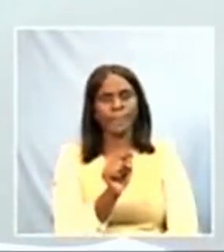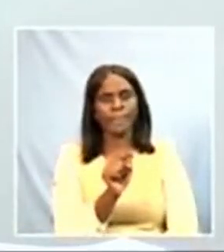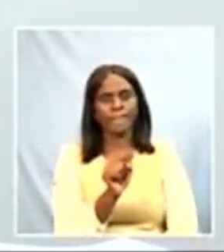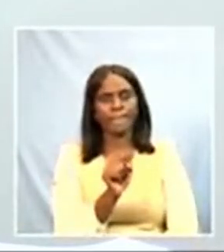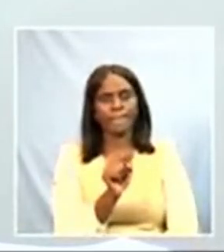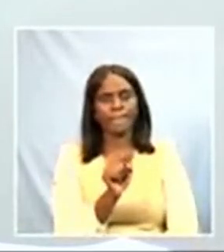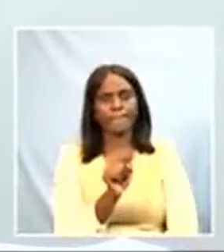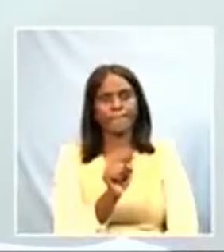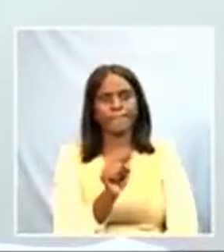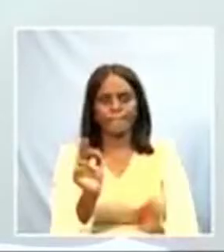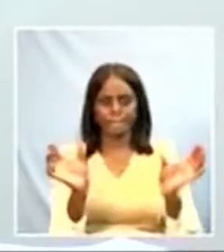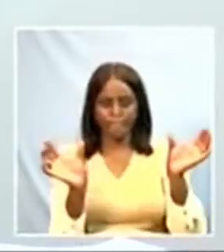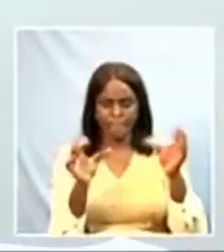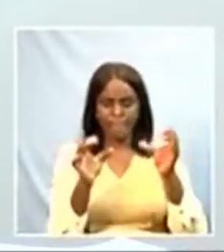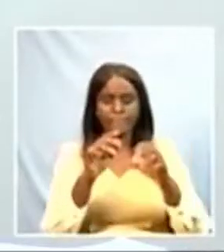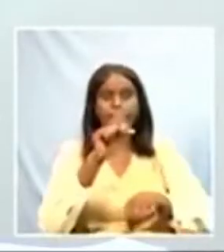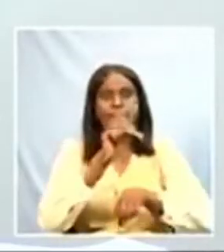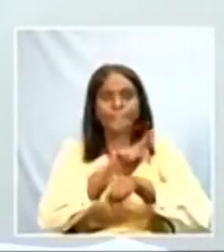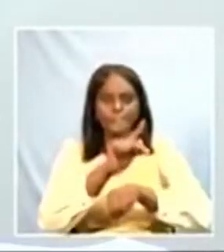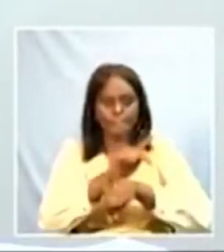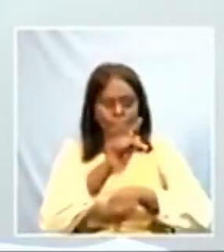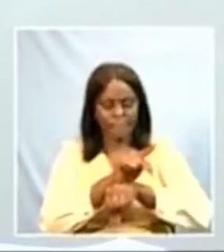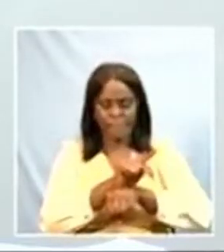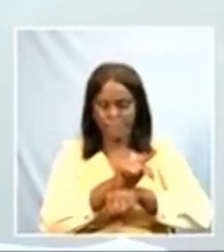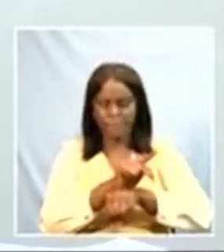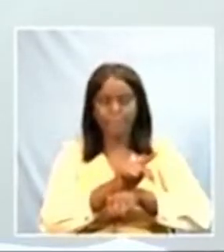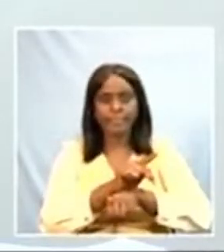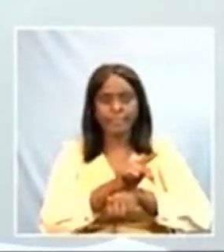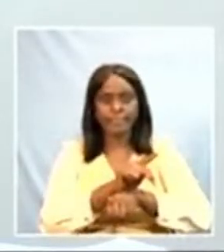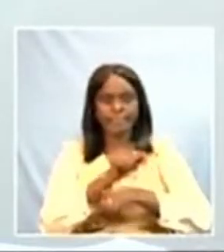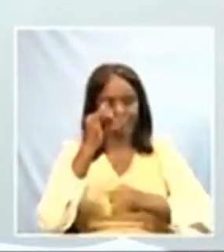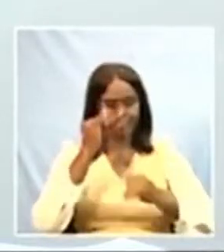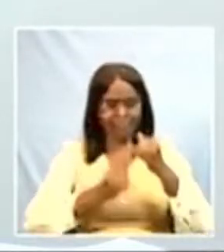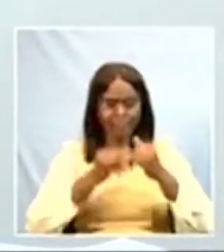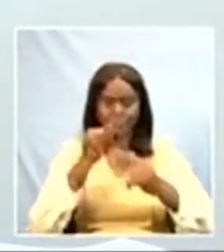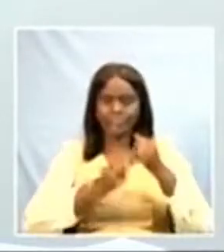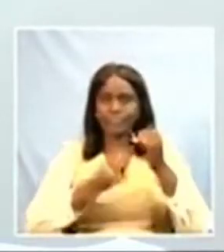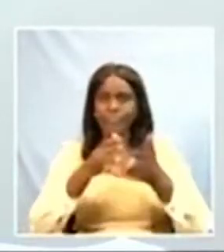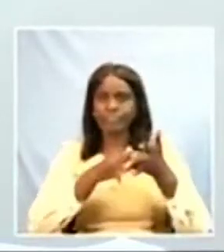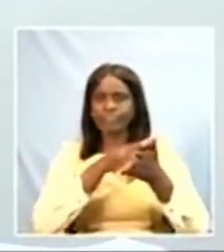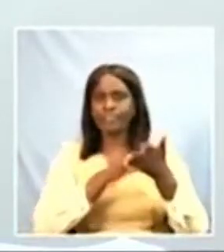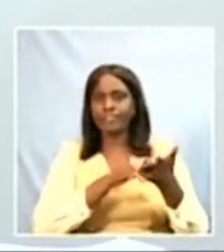on the community projects, the last table there.